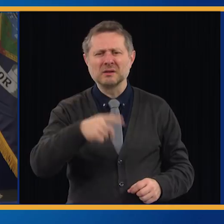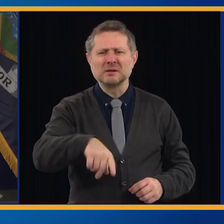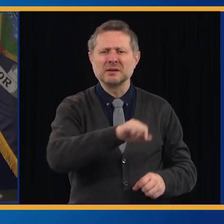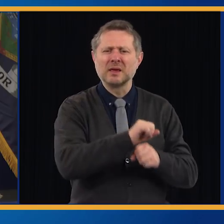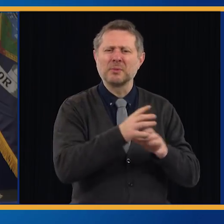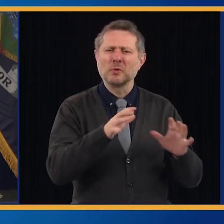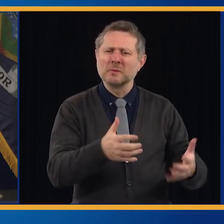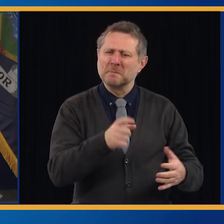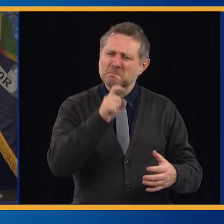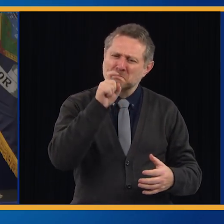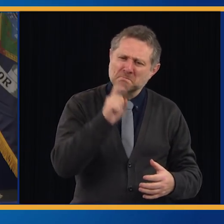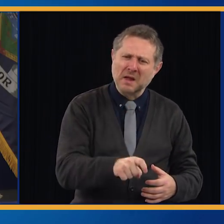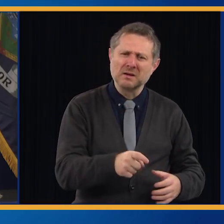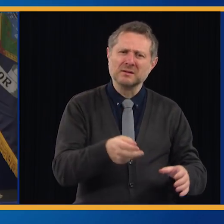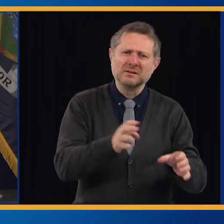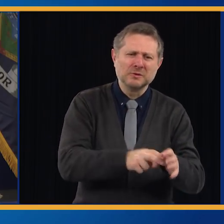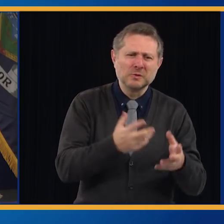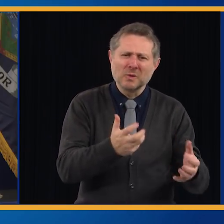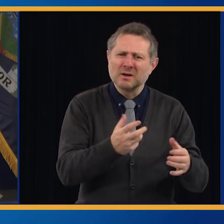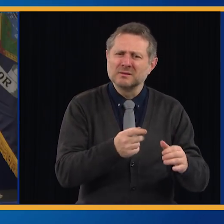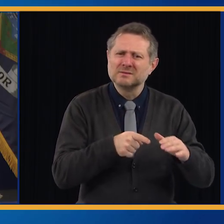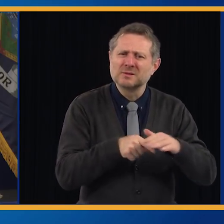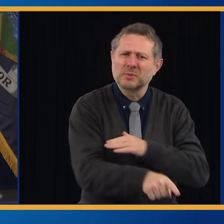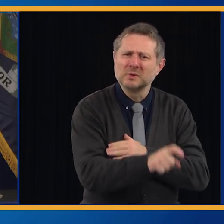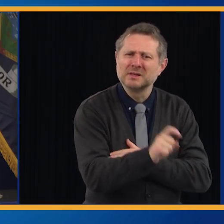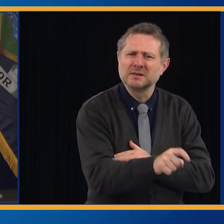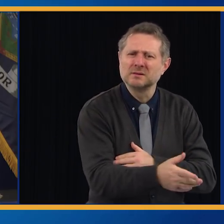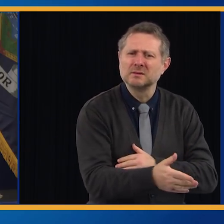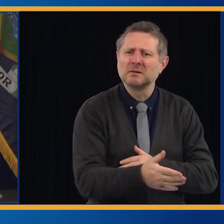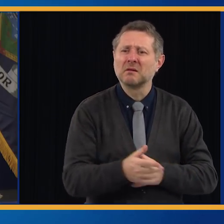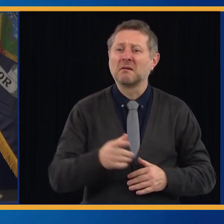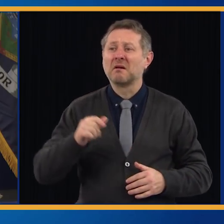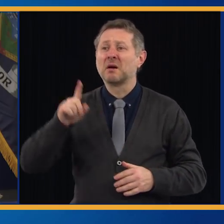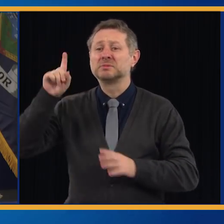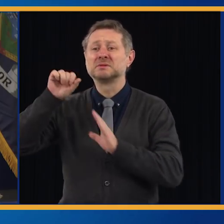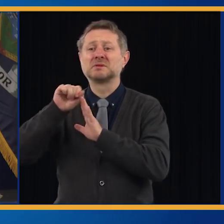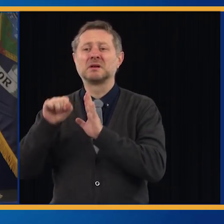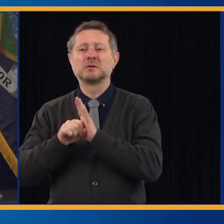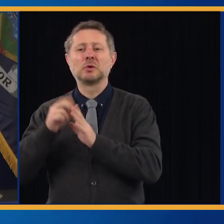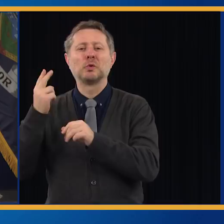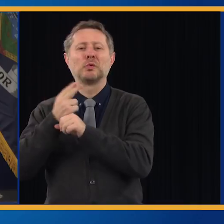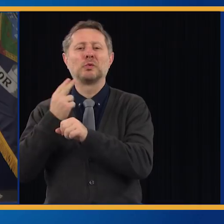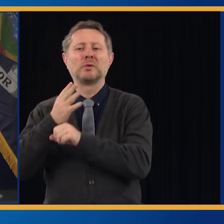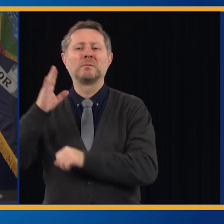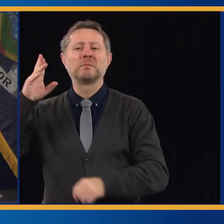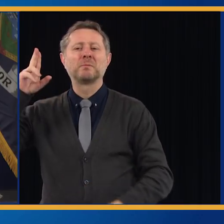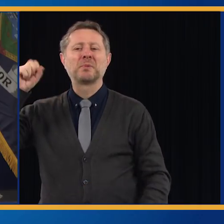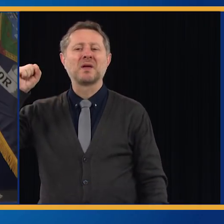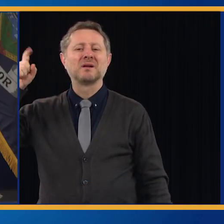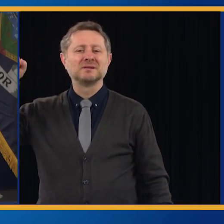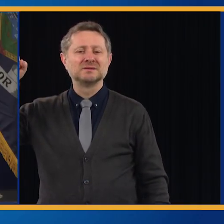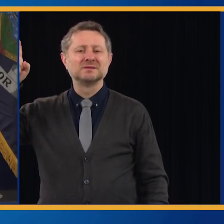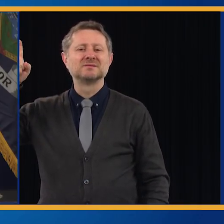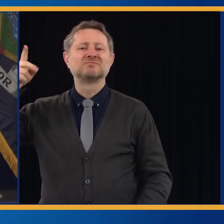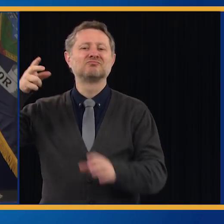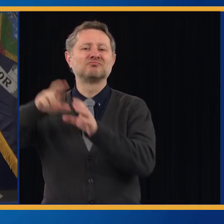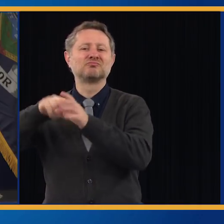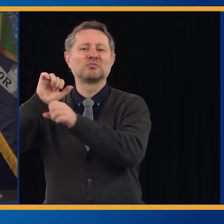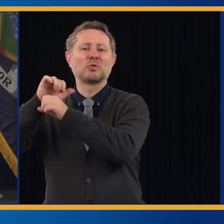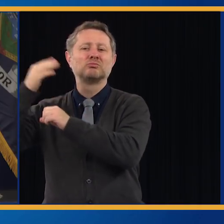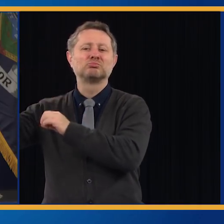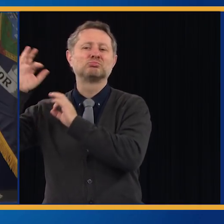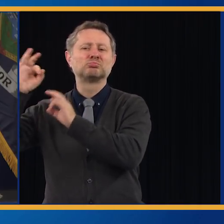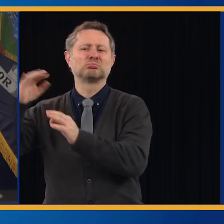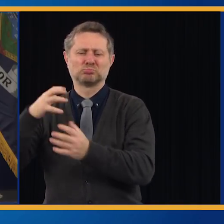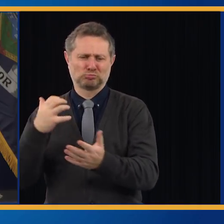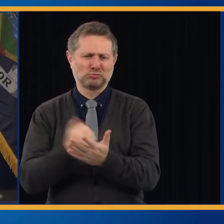ride the subway system. Upstate New York need to ride the buses to get to work. They deserve better, and they will